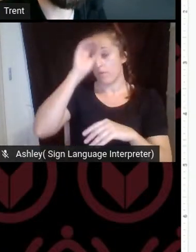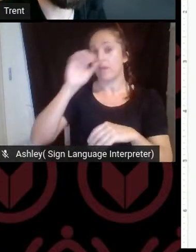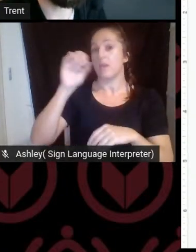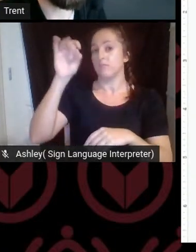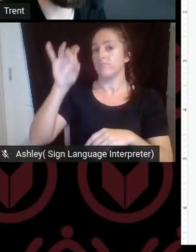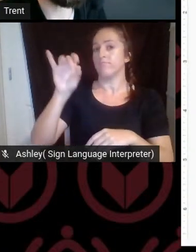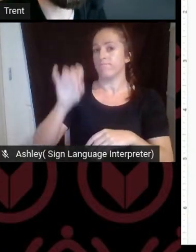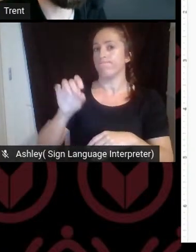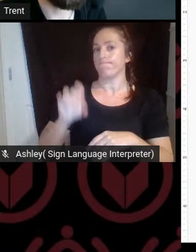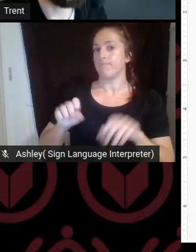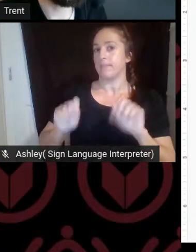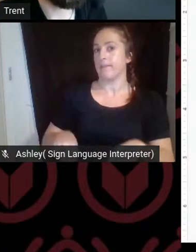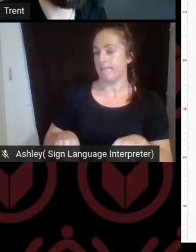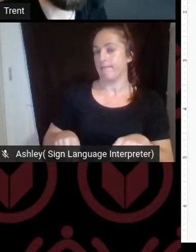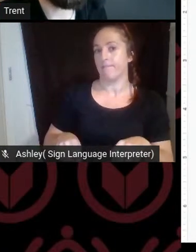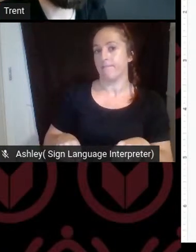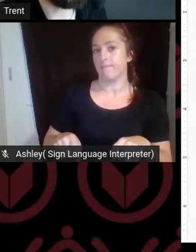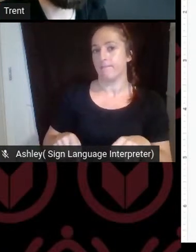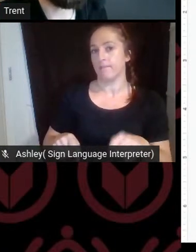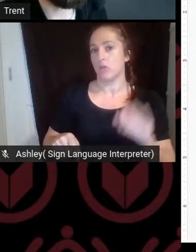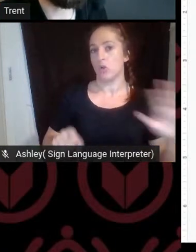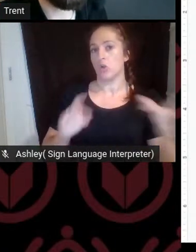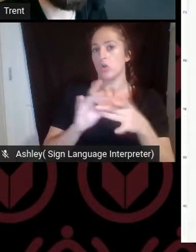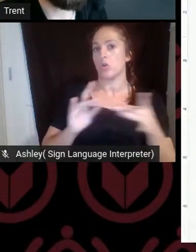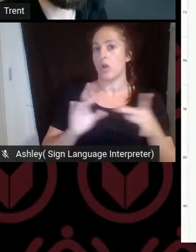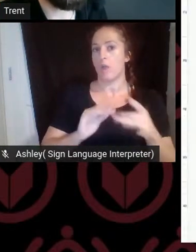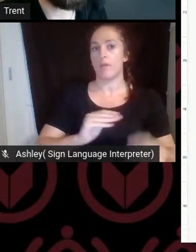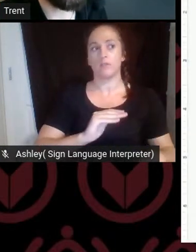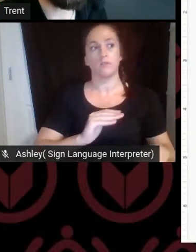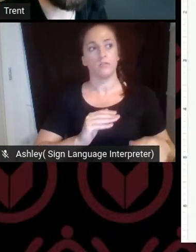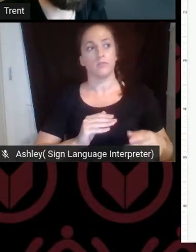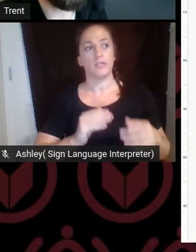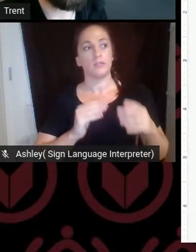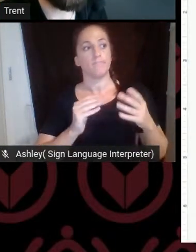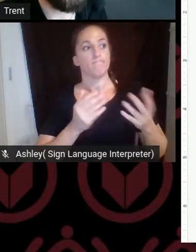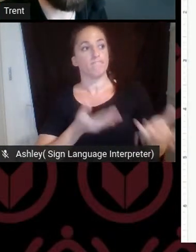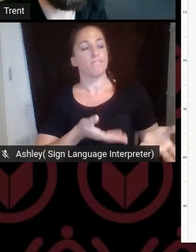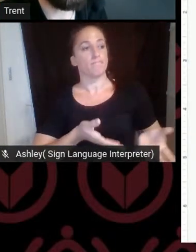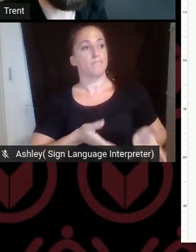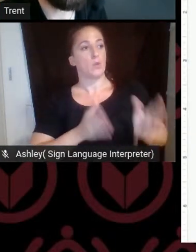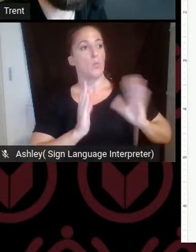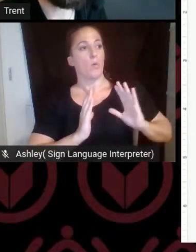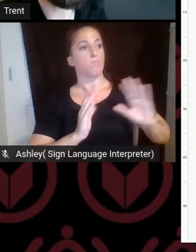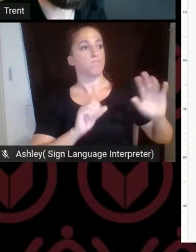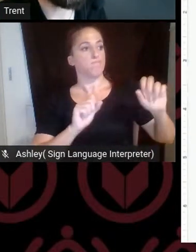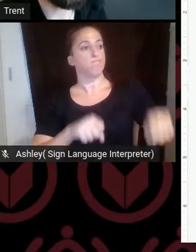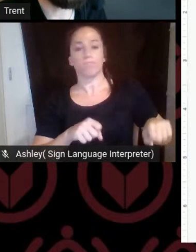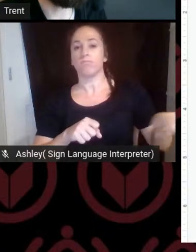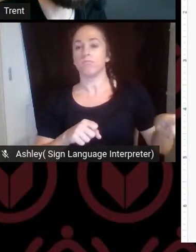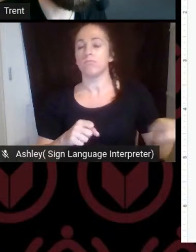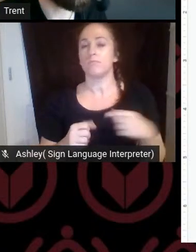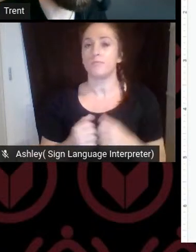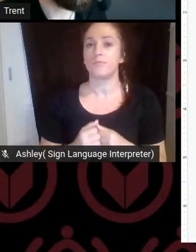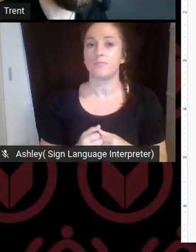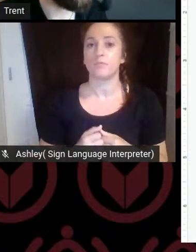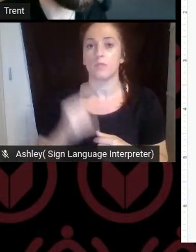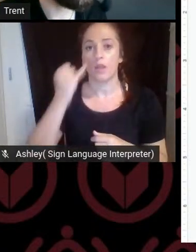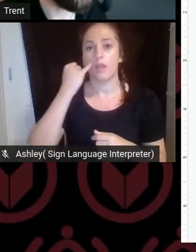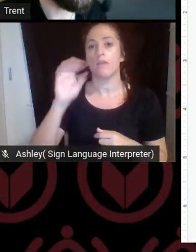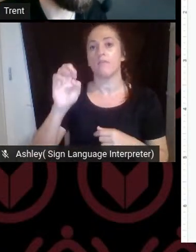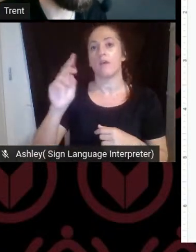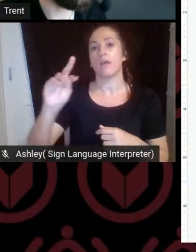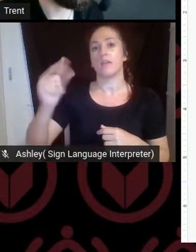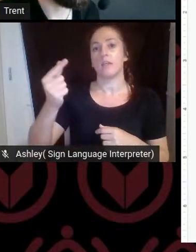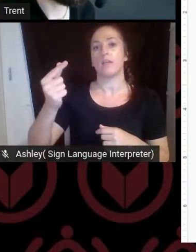things that are in the file itself. So if I want to show you what that looks like, if I click on editing and then go to suggesting, I